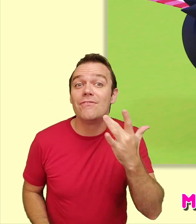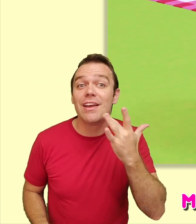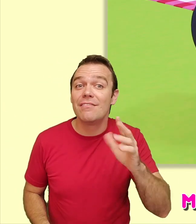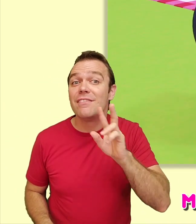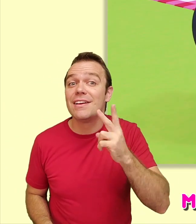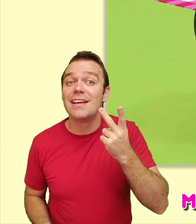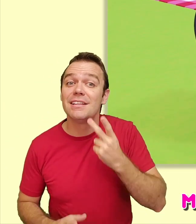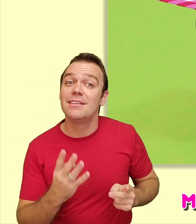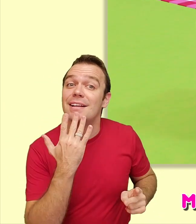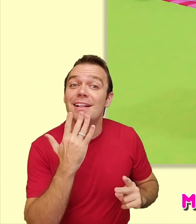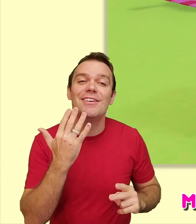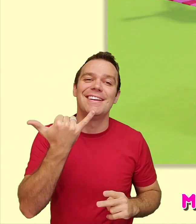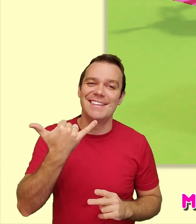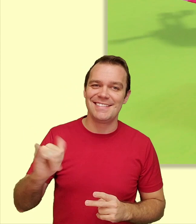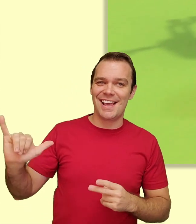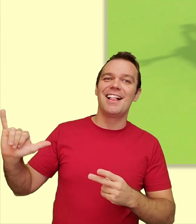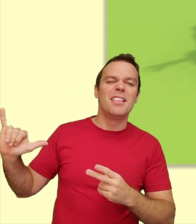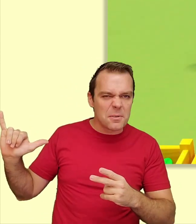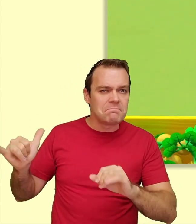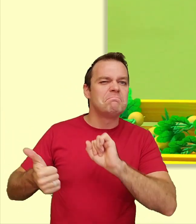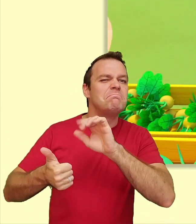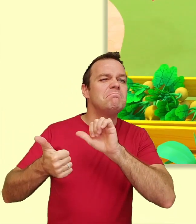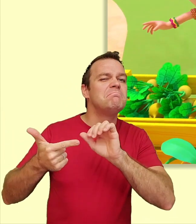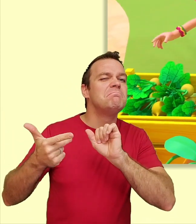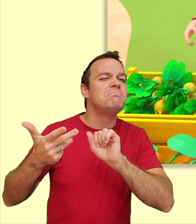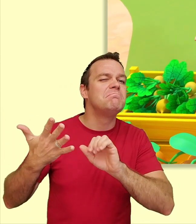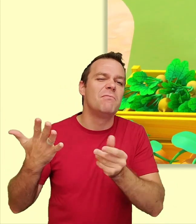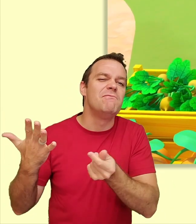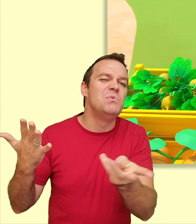favorite vegetables are yellow, and these are